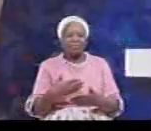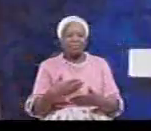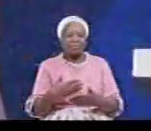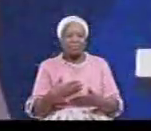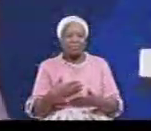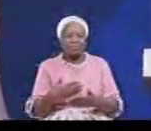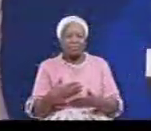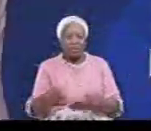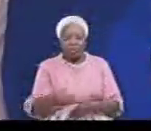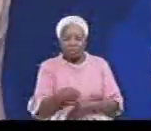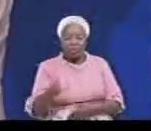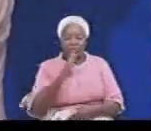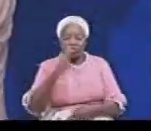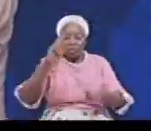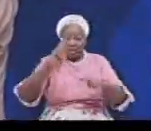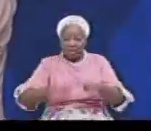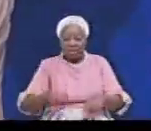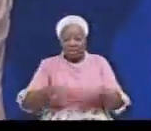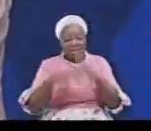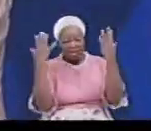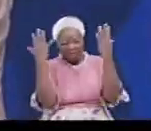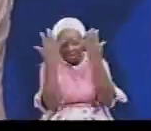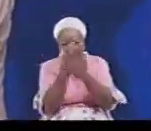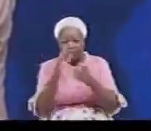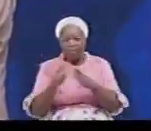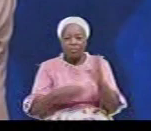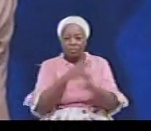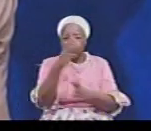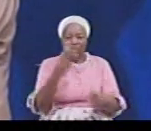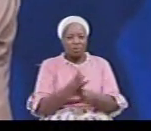Those who sit in the darkness of the world,